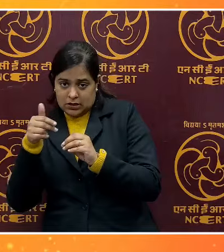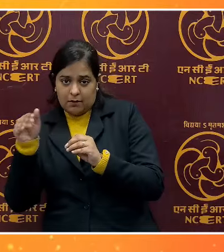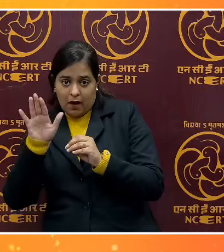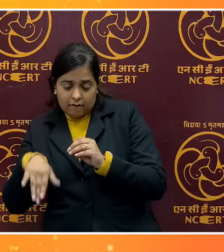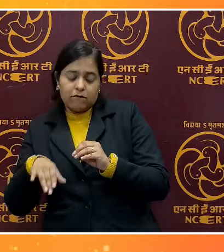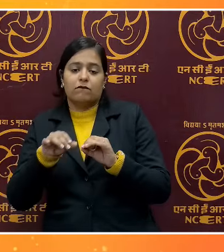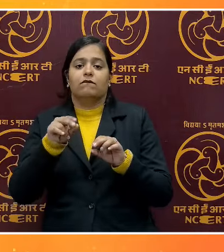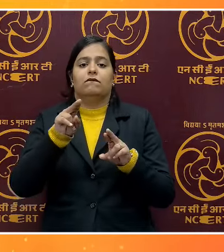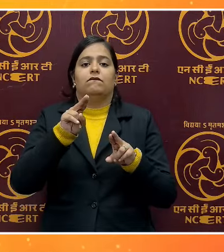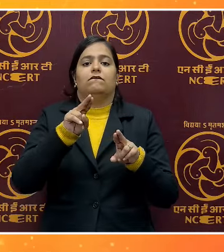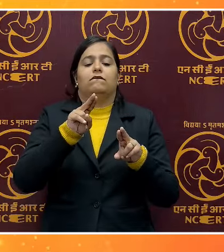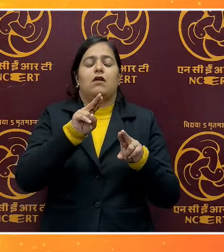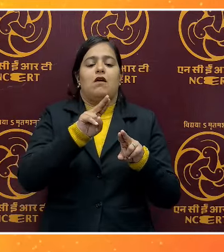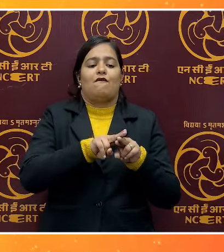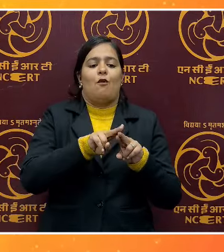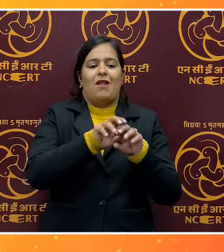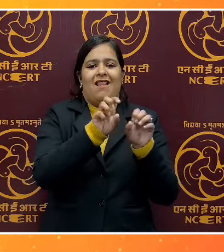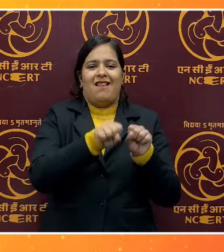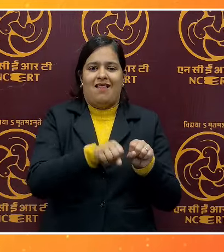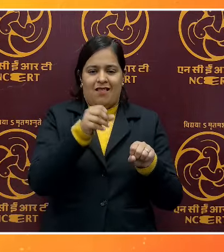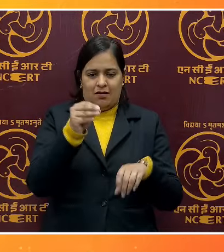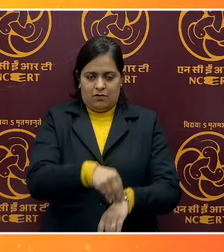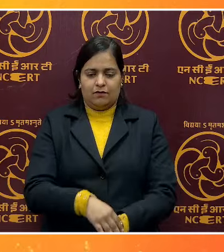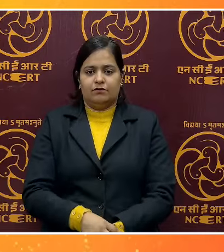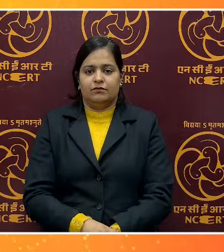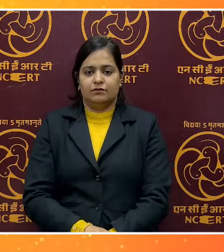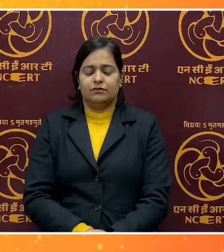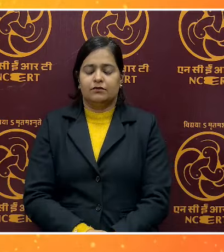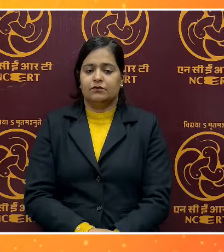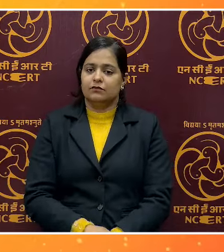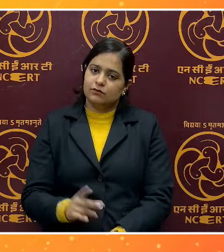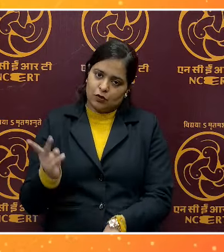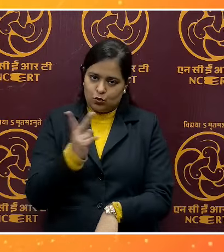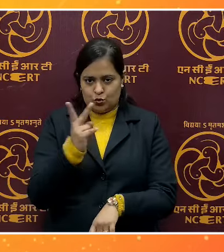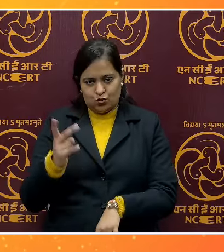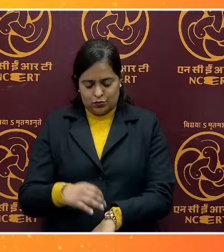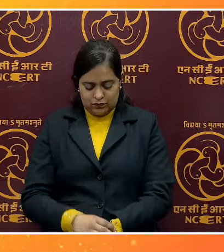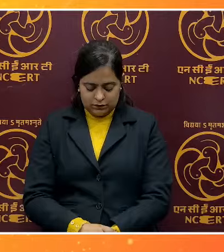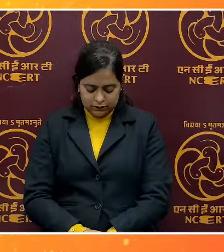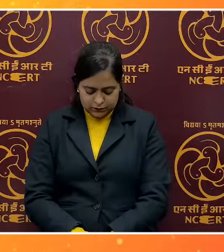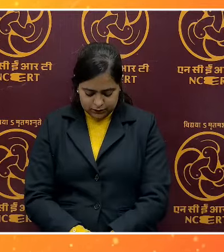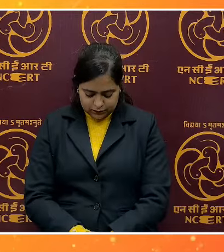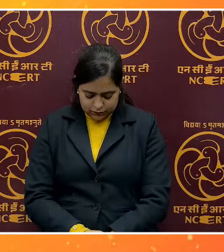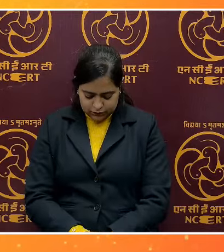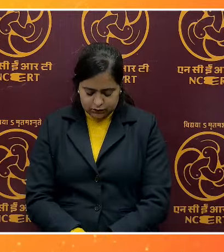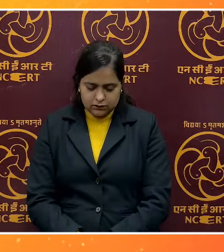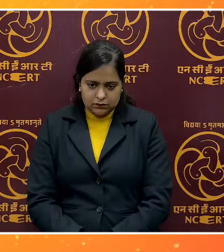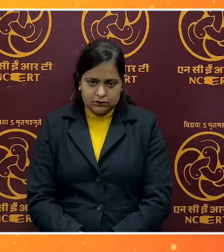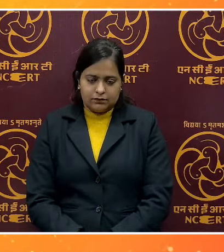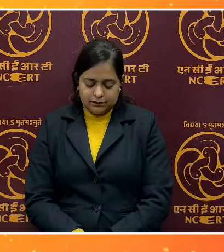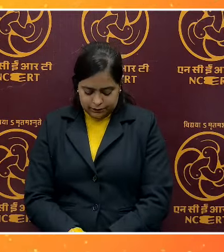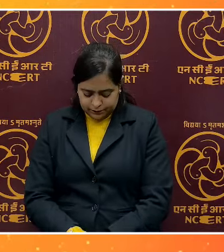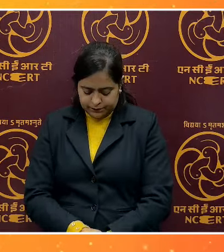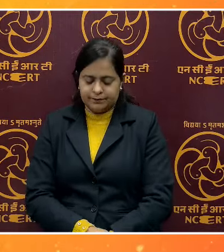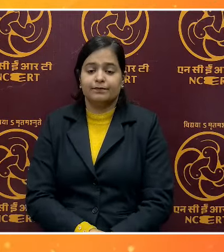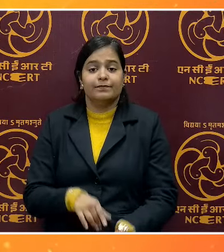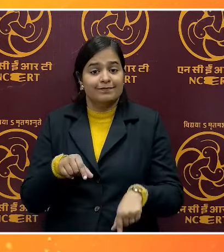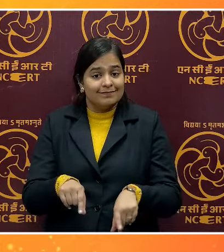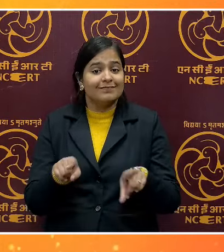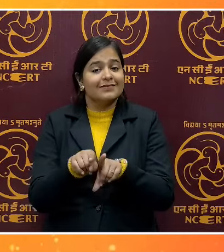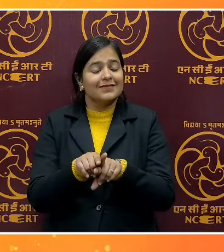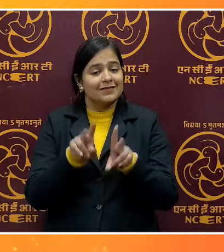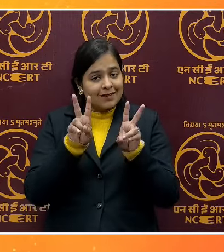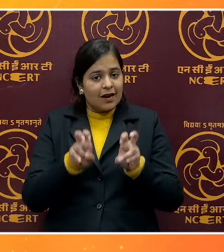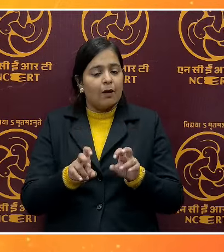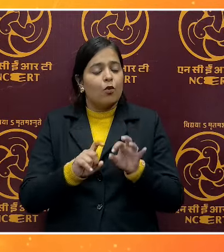given, we must able to write the formula of complex. Such type of questions generally asked